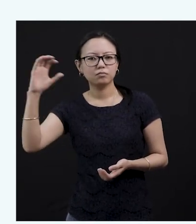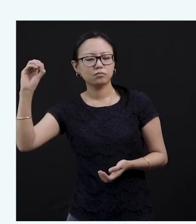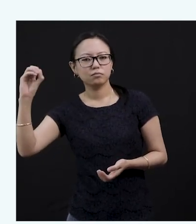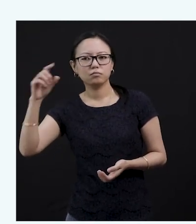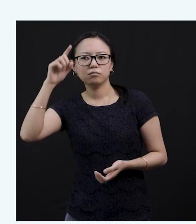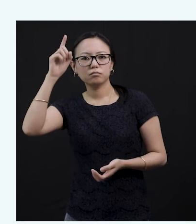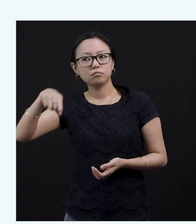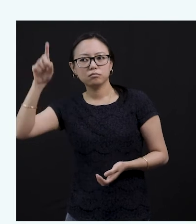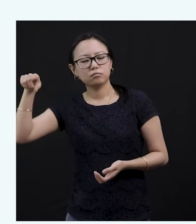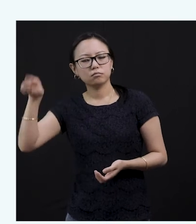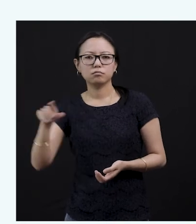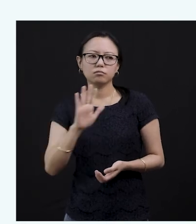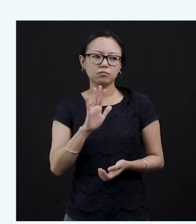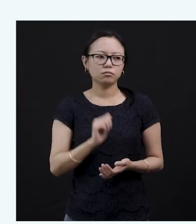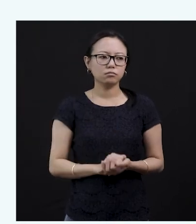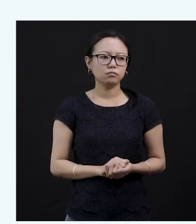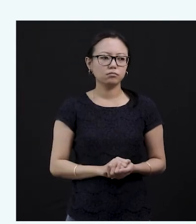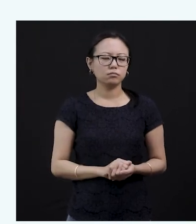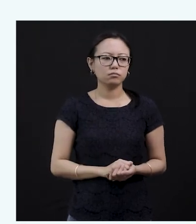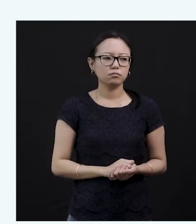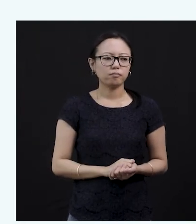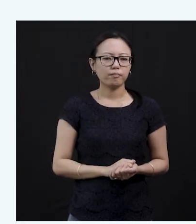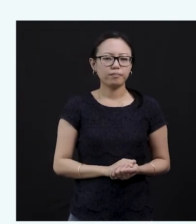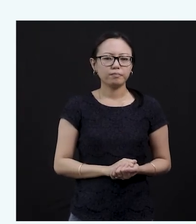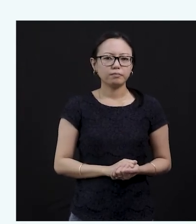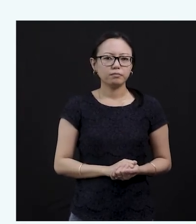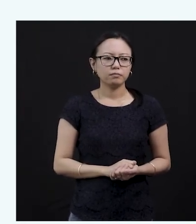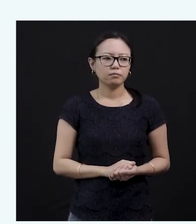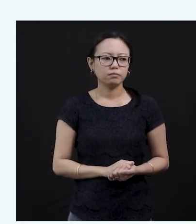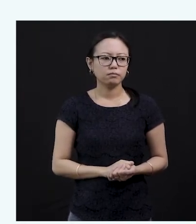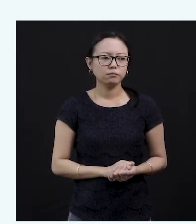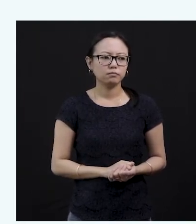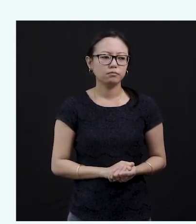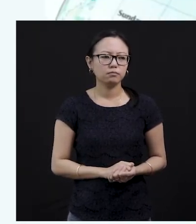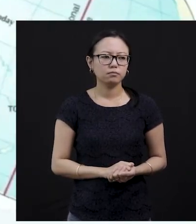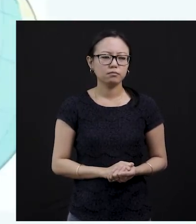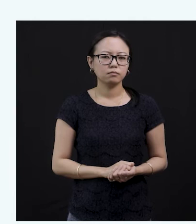Hemisphere, depending on the 4 directions that I've shown you in the previous image.